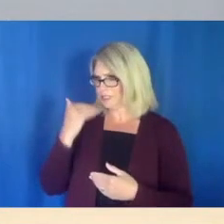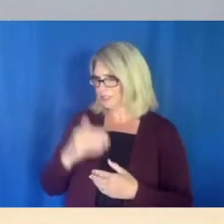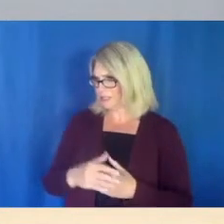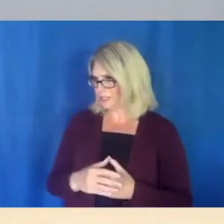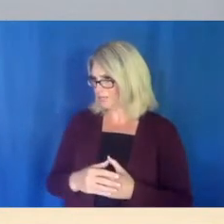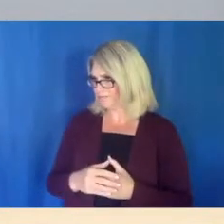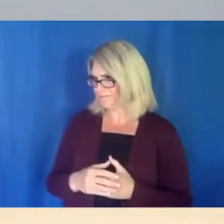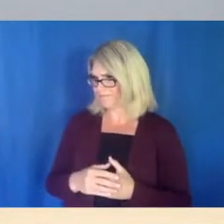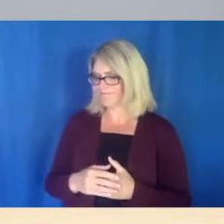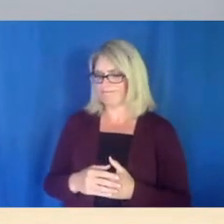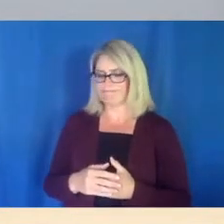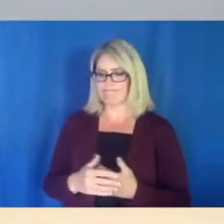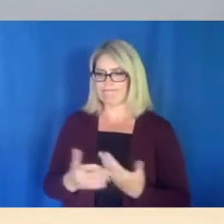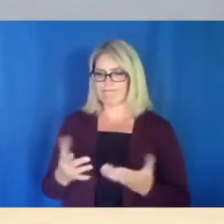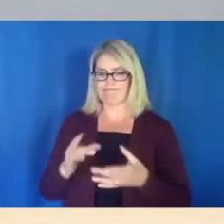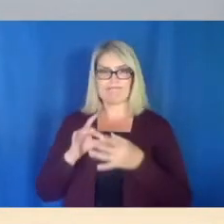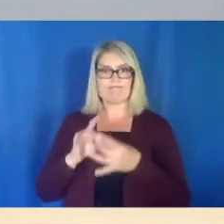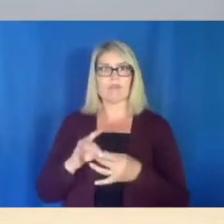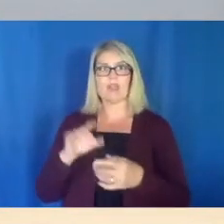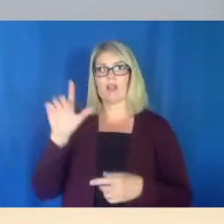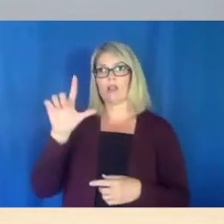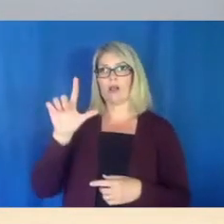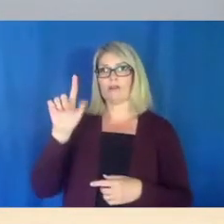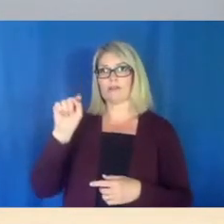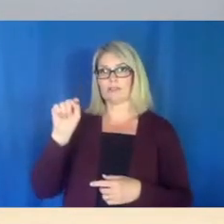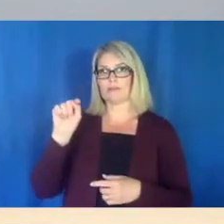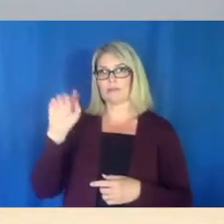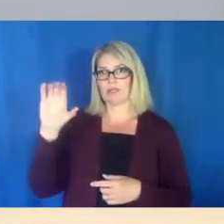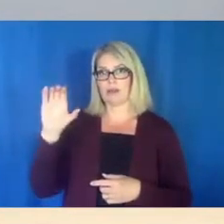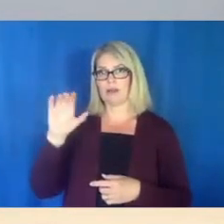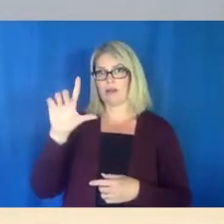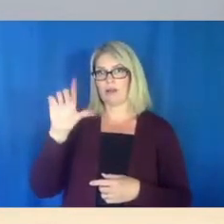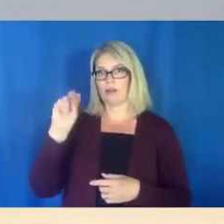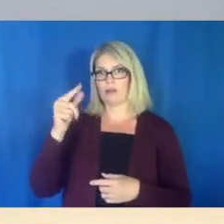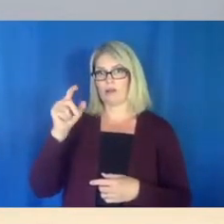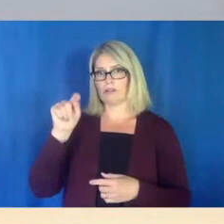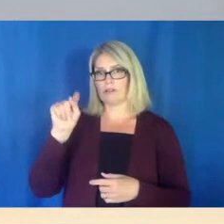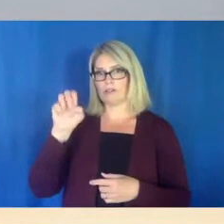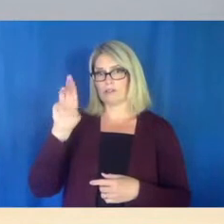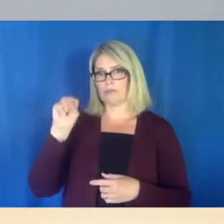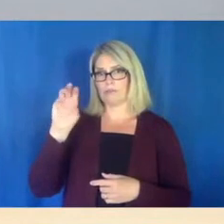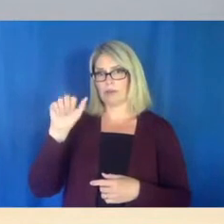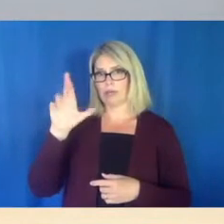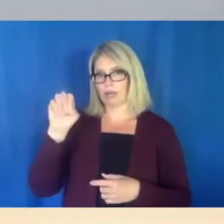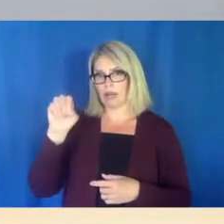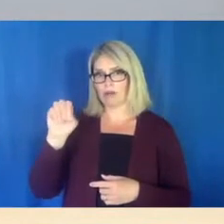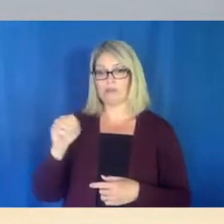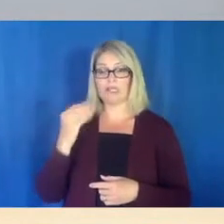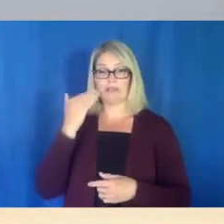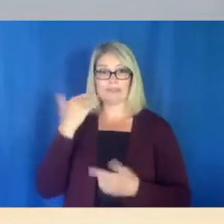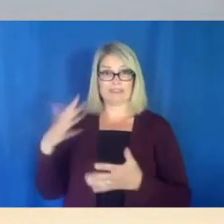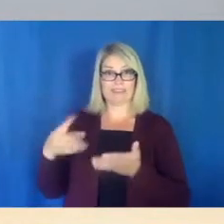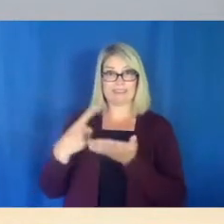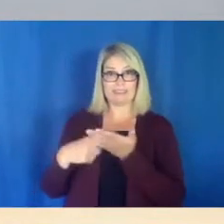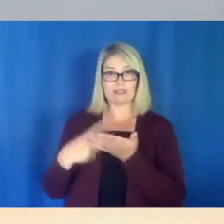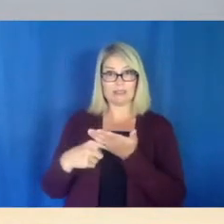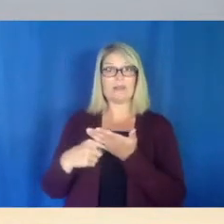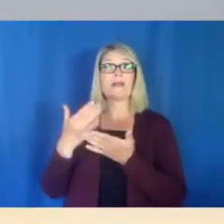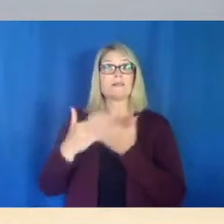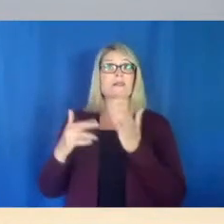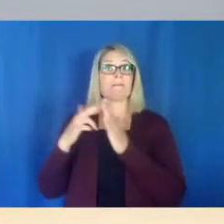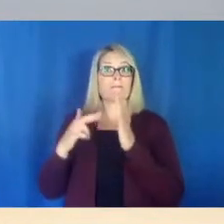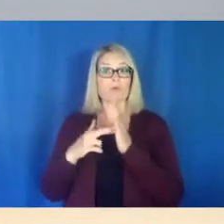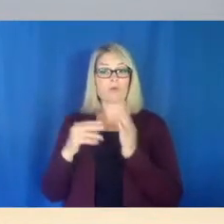making changes in long-term care. So we've announced some of those. We're talked today about some of the easing up of